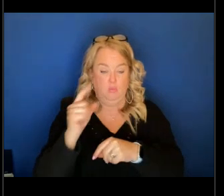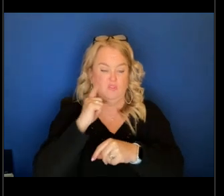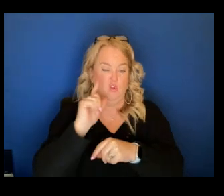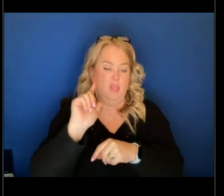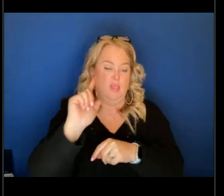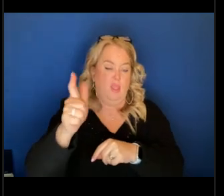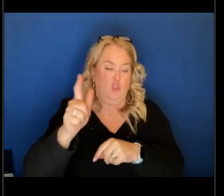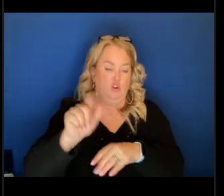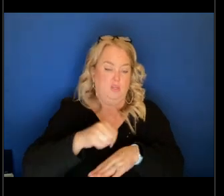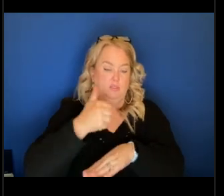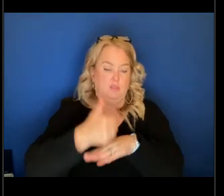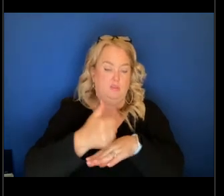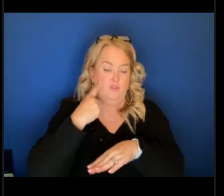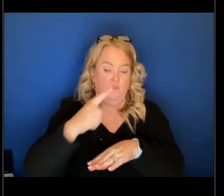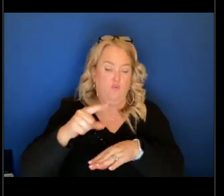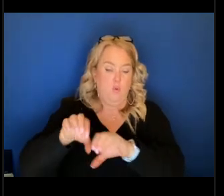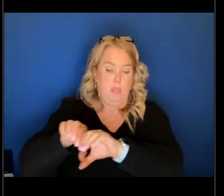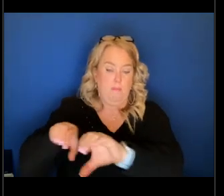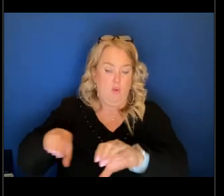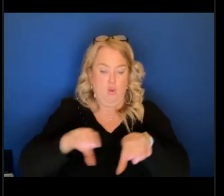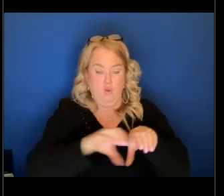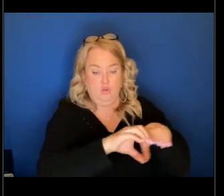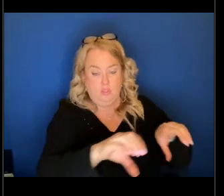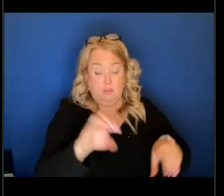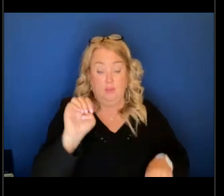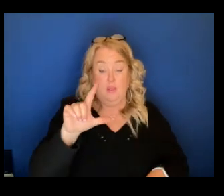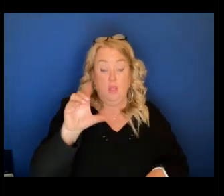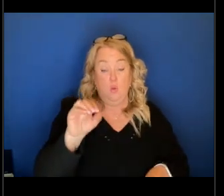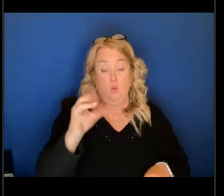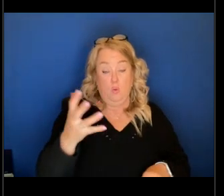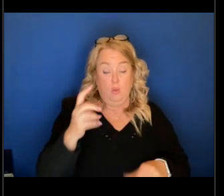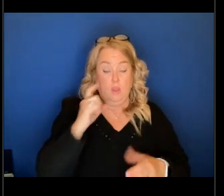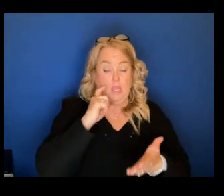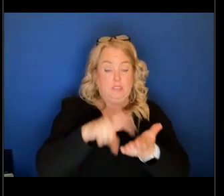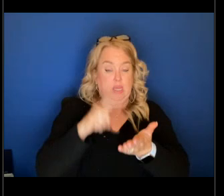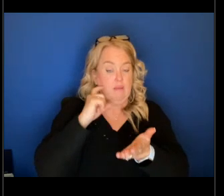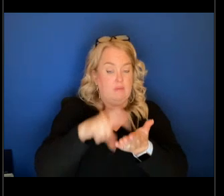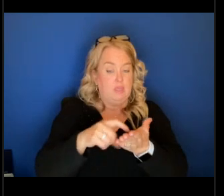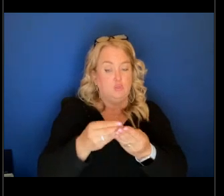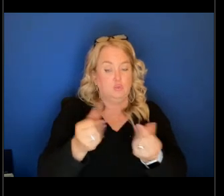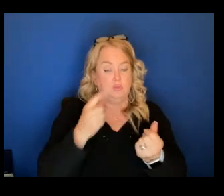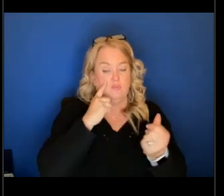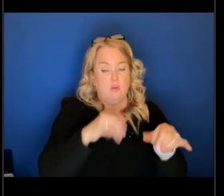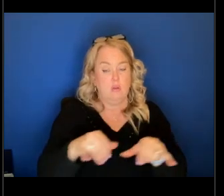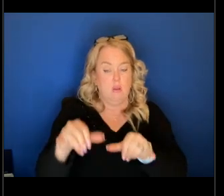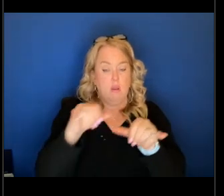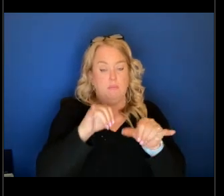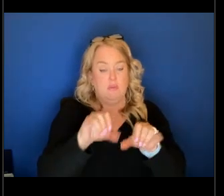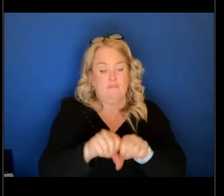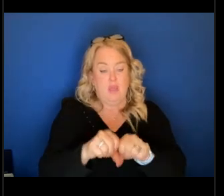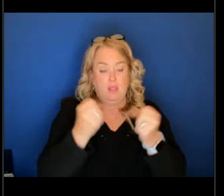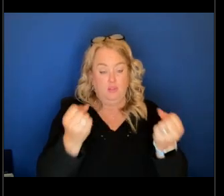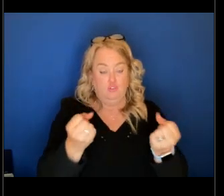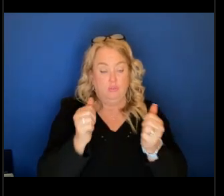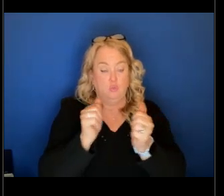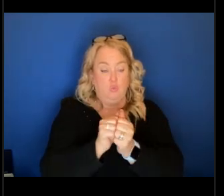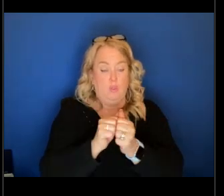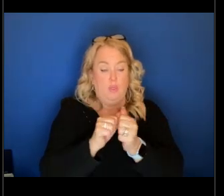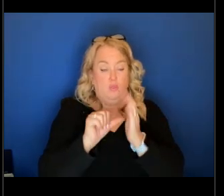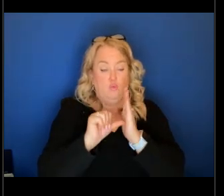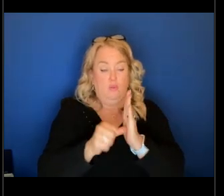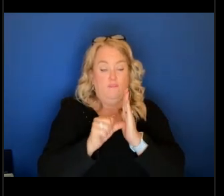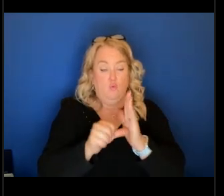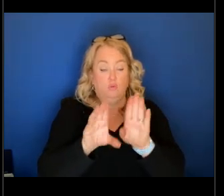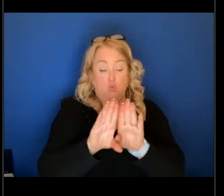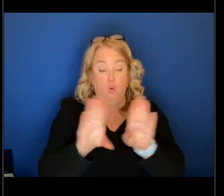later installation of grab bars. ELO, identify solutions to common violations with